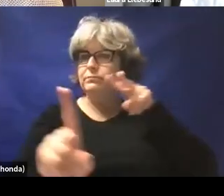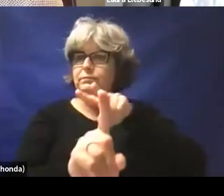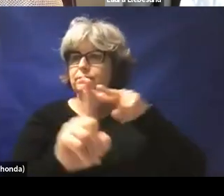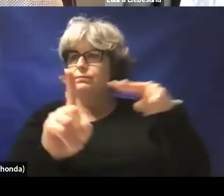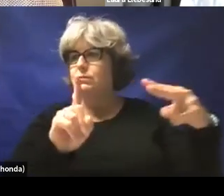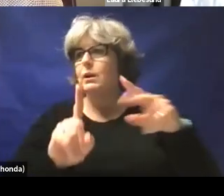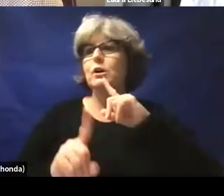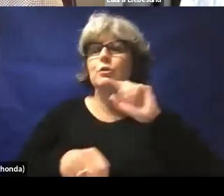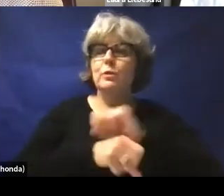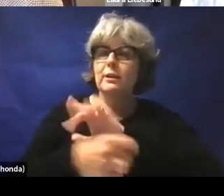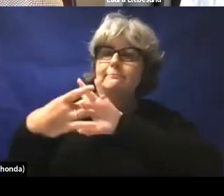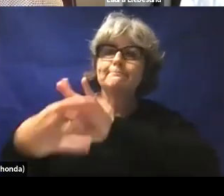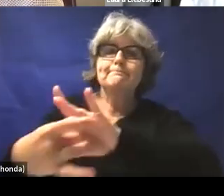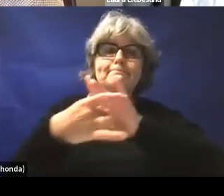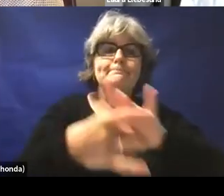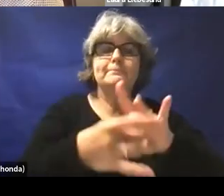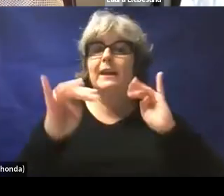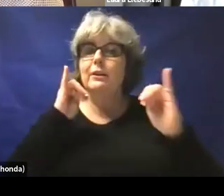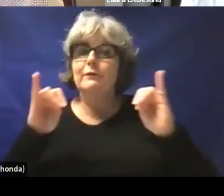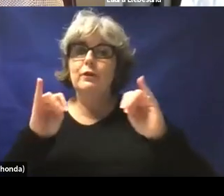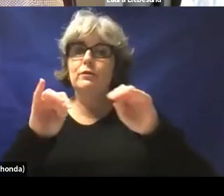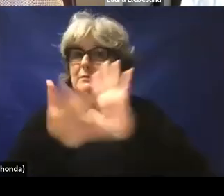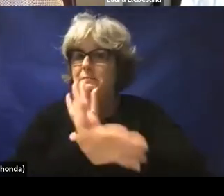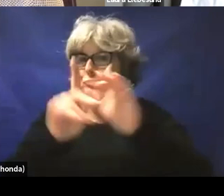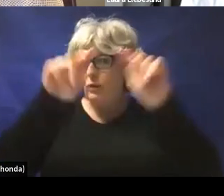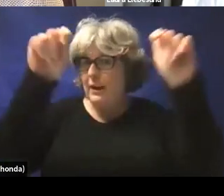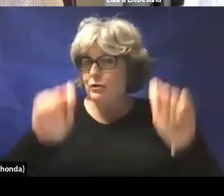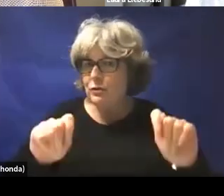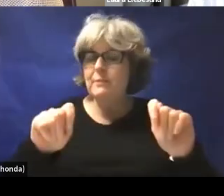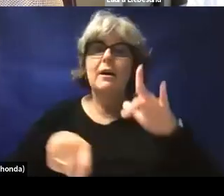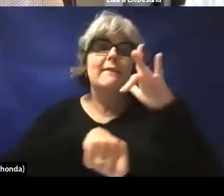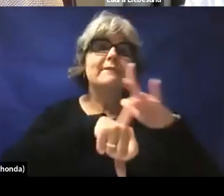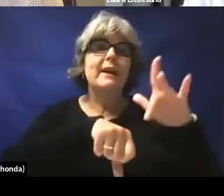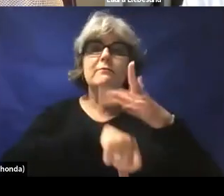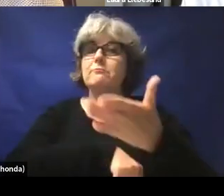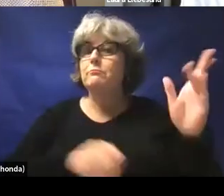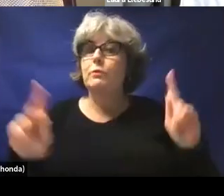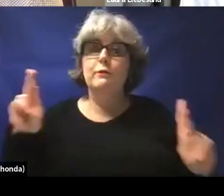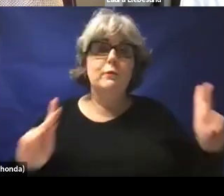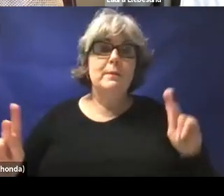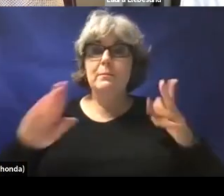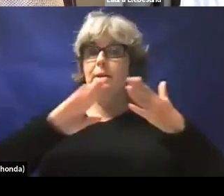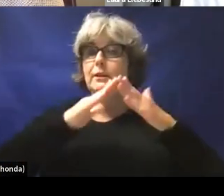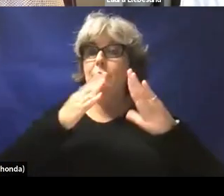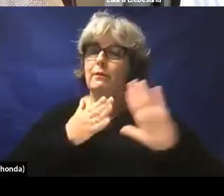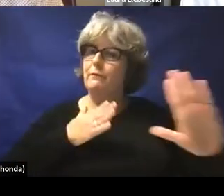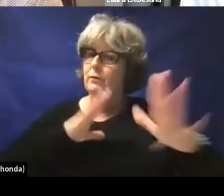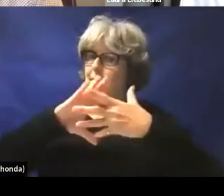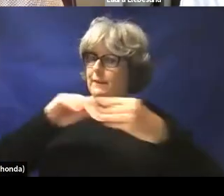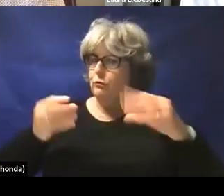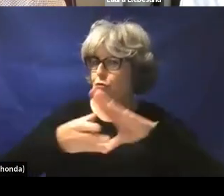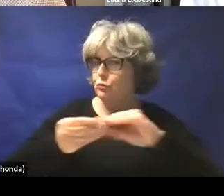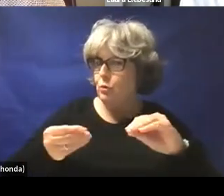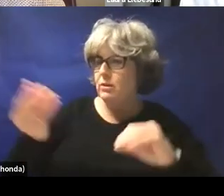really wanting to connect our, you know, our interviews and transcripts, making those available for the community to tell those stories and to use